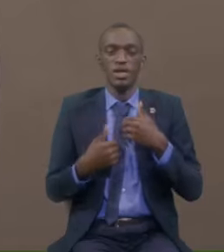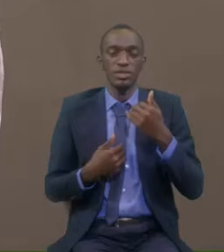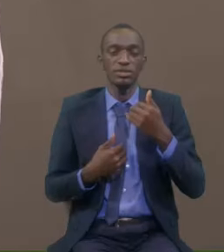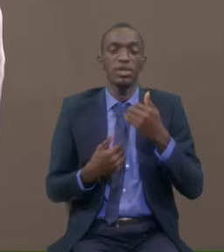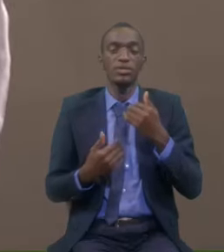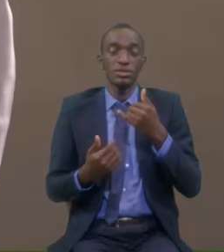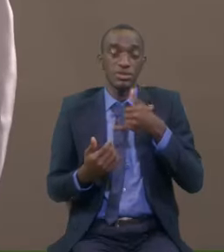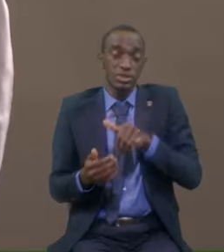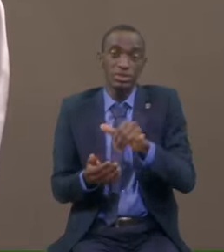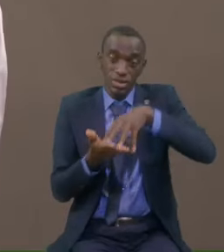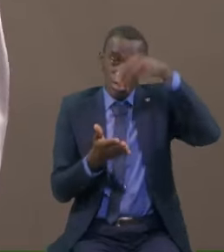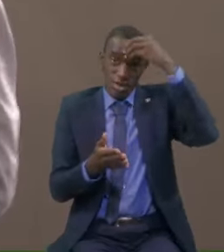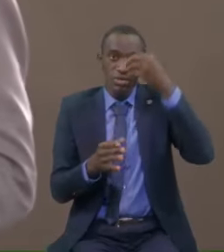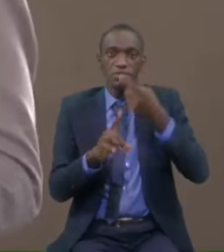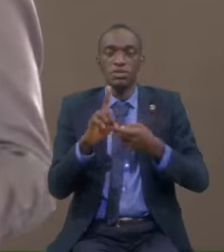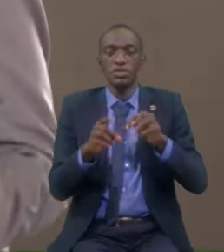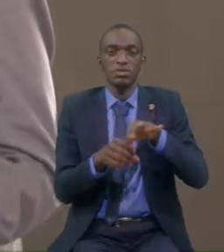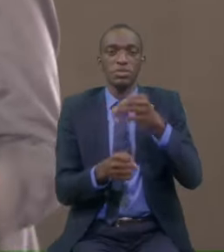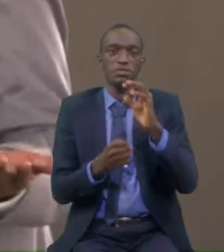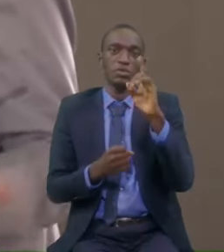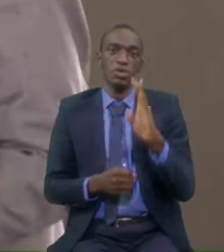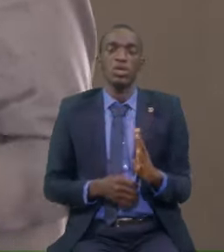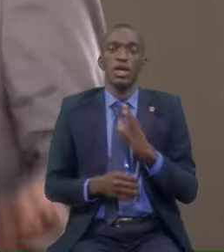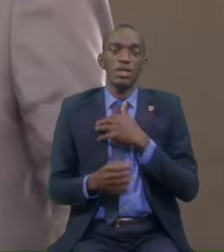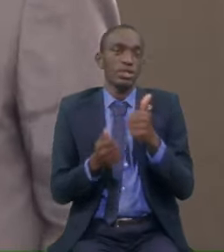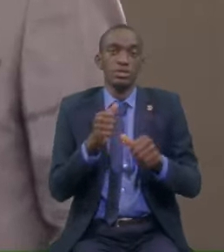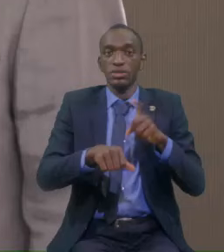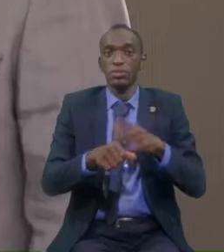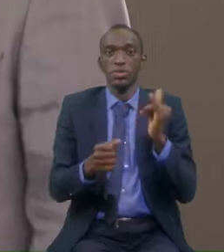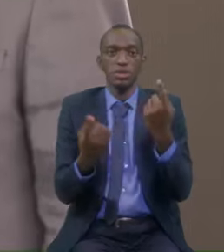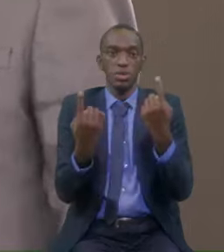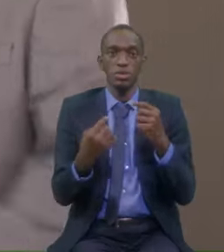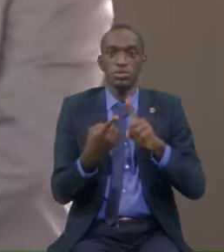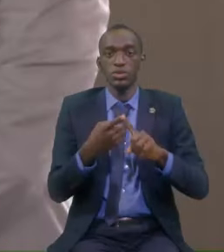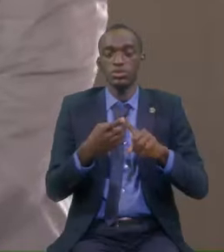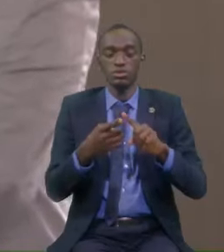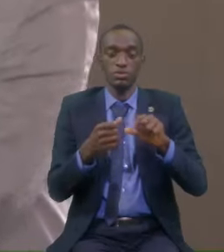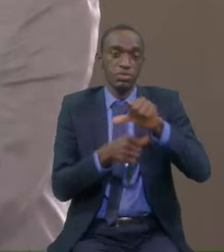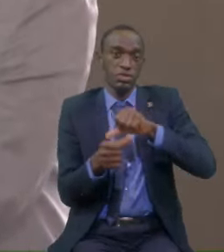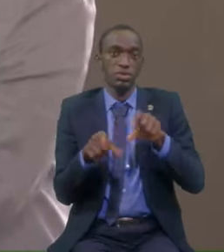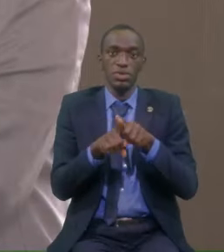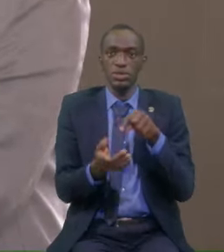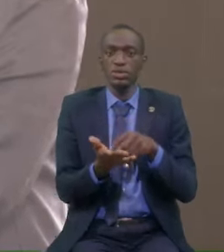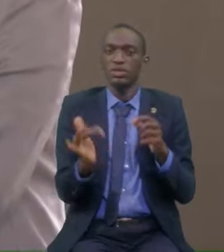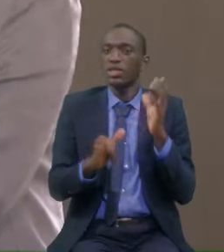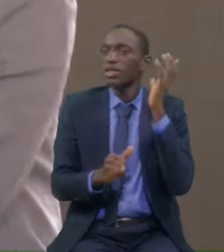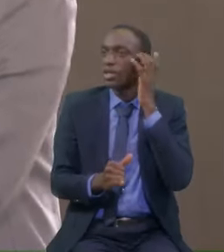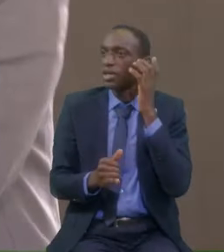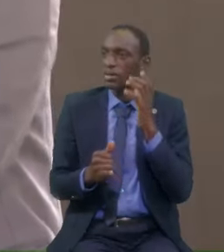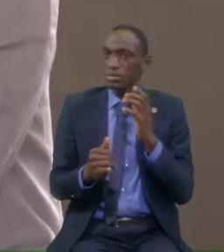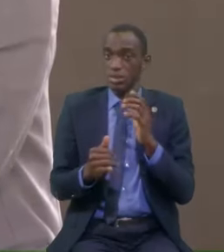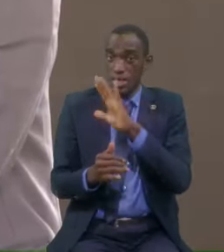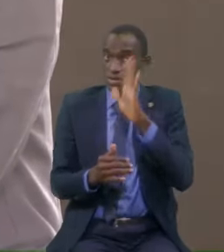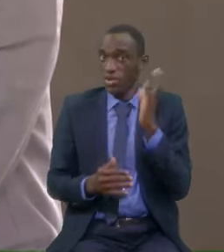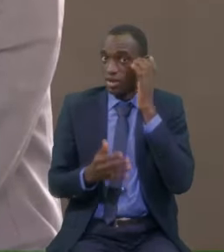into any fellowship like this, if they hear something they never heard before, they say, I never had that before. I